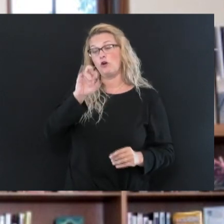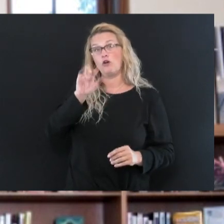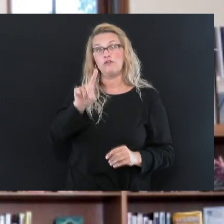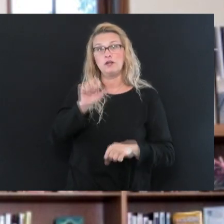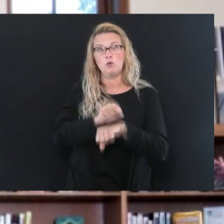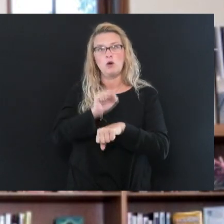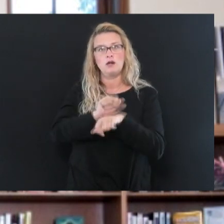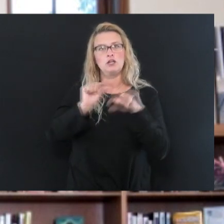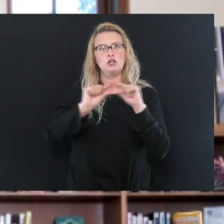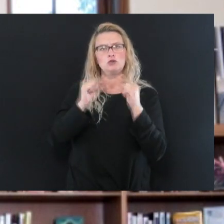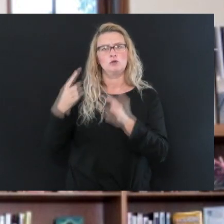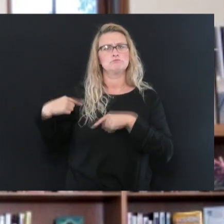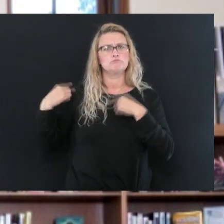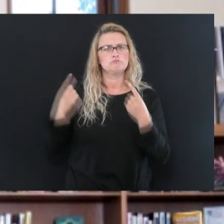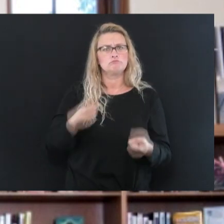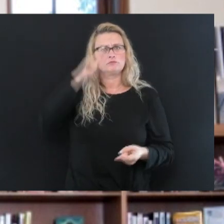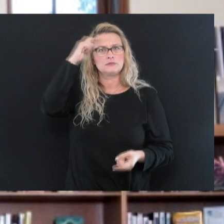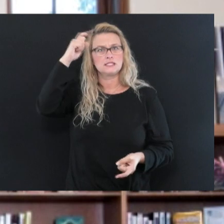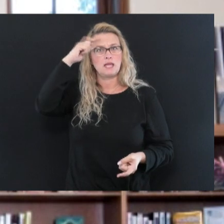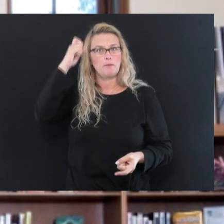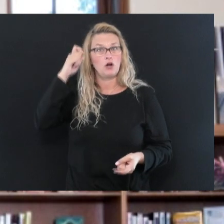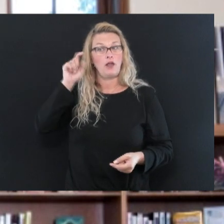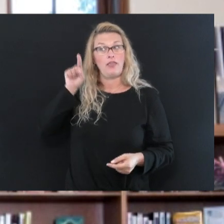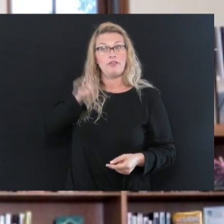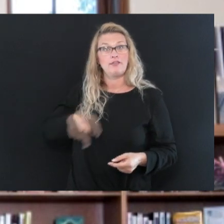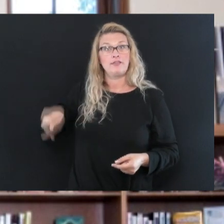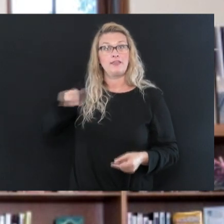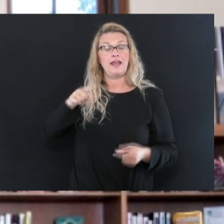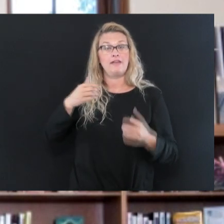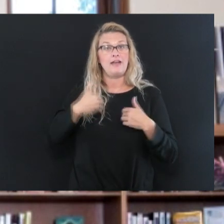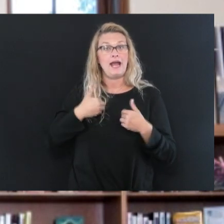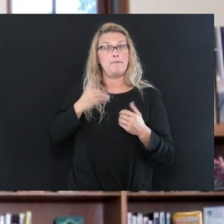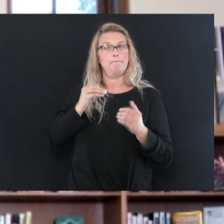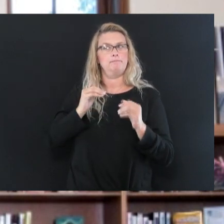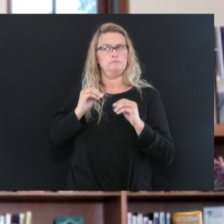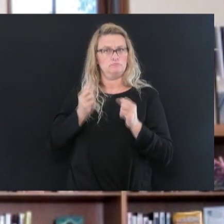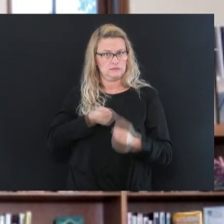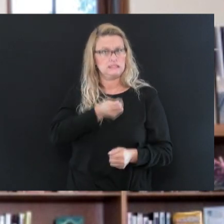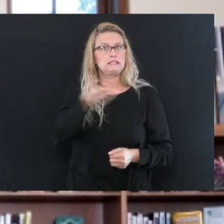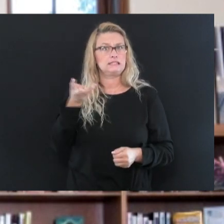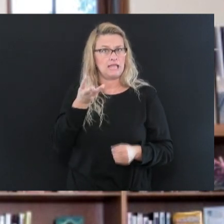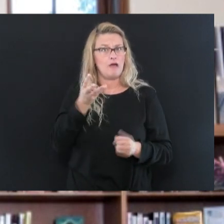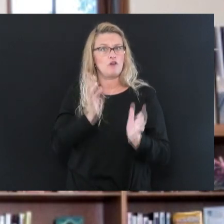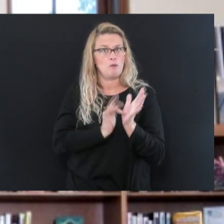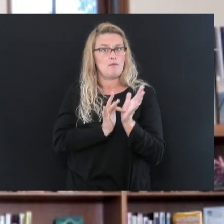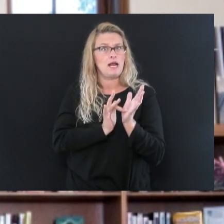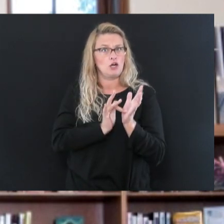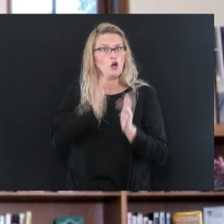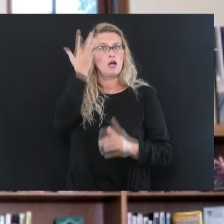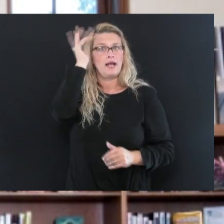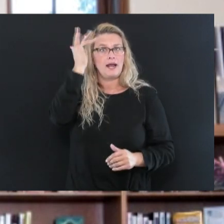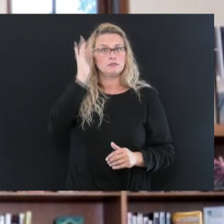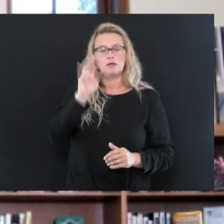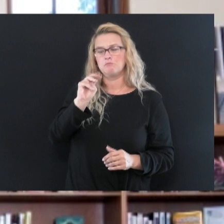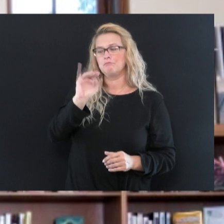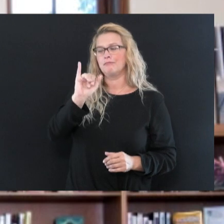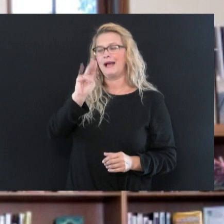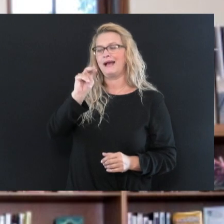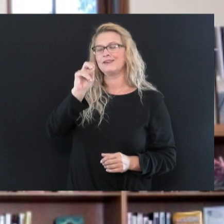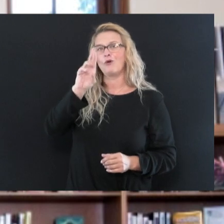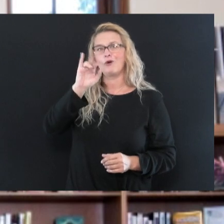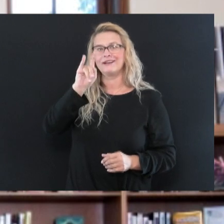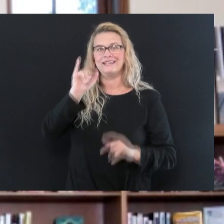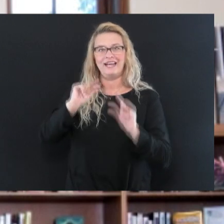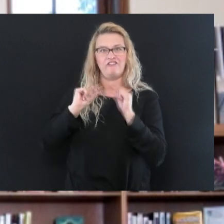the summer. This working group has had several medical experts, including the Office of Minority Affairs and several